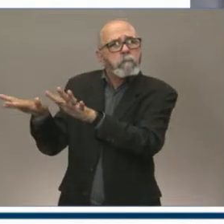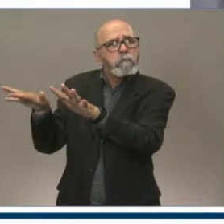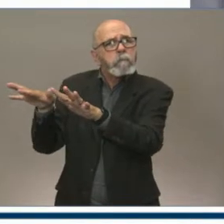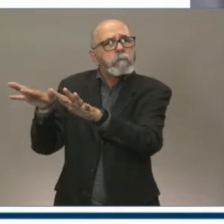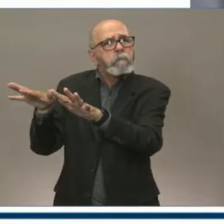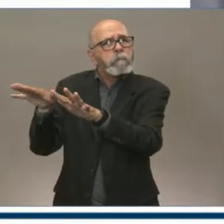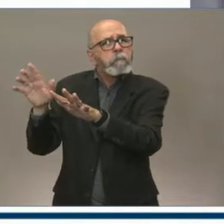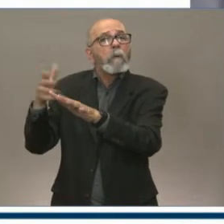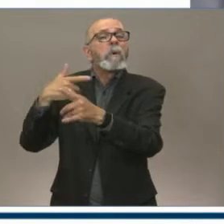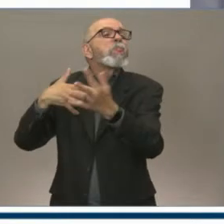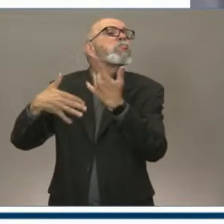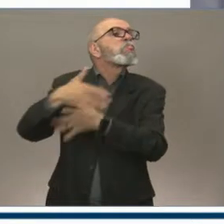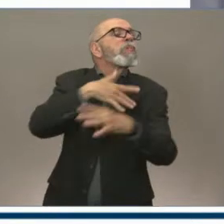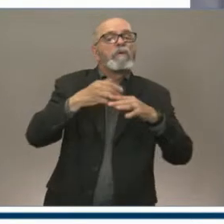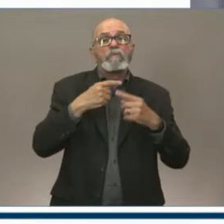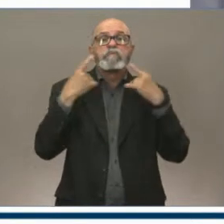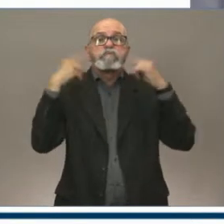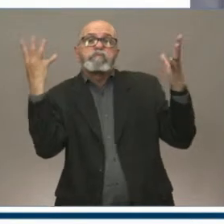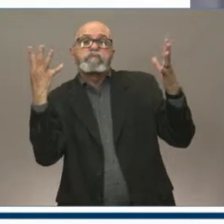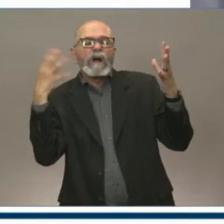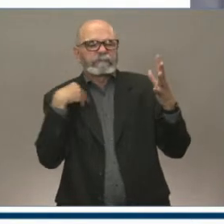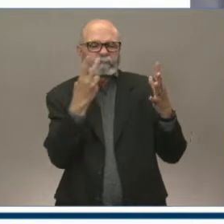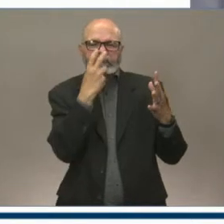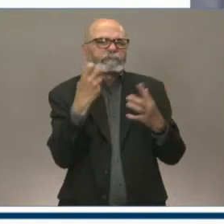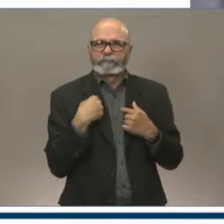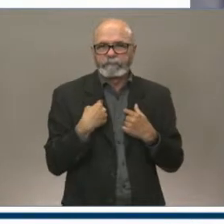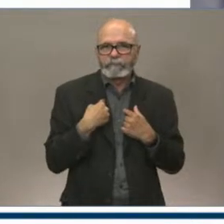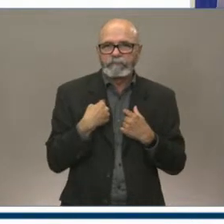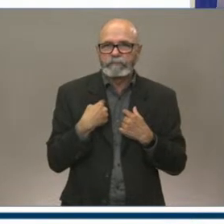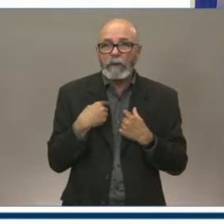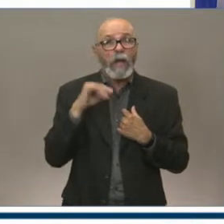their activity. We'll see how they follow these orders.